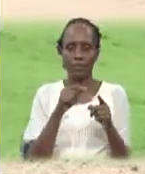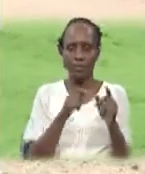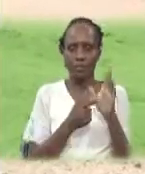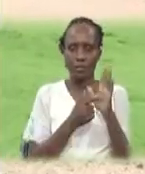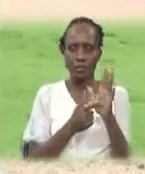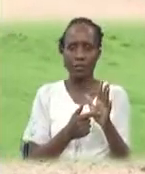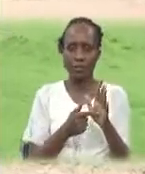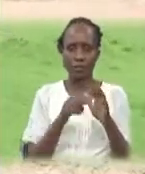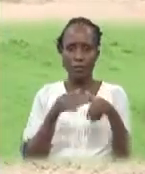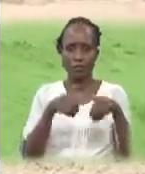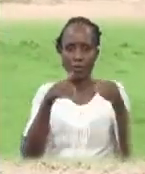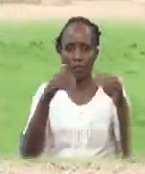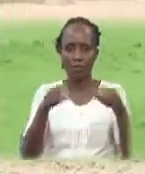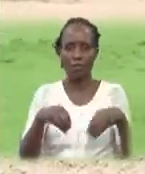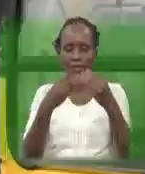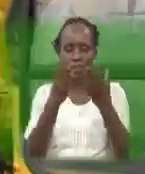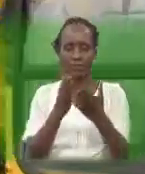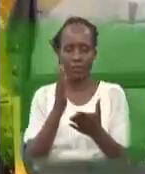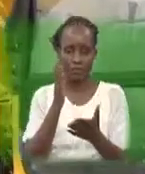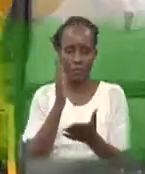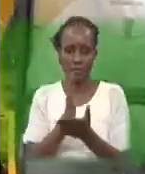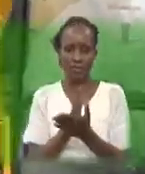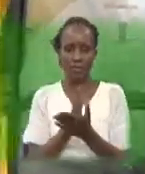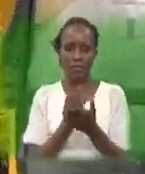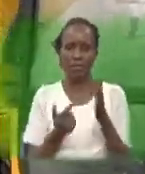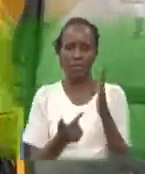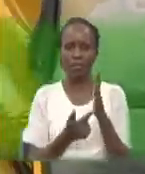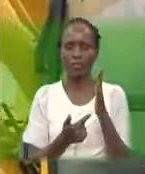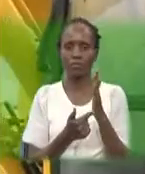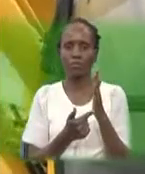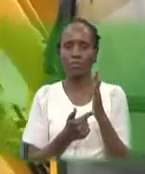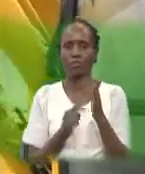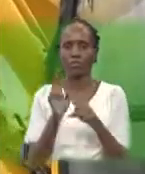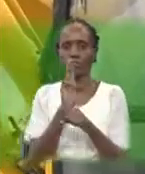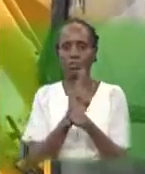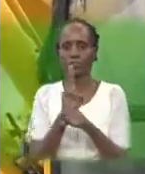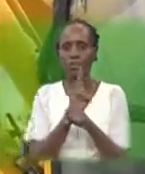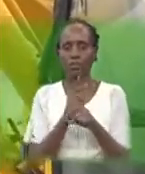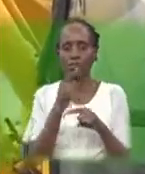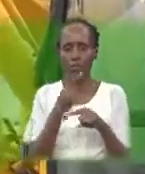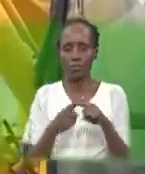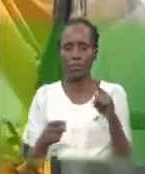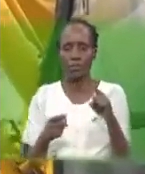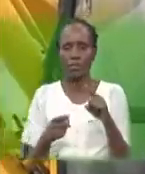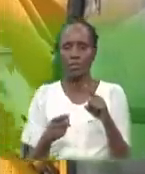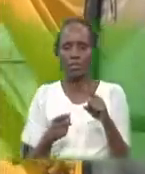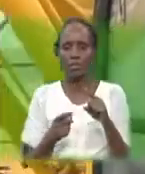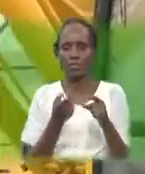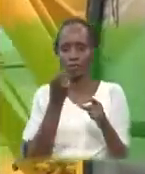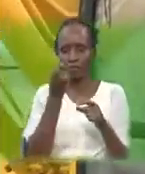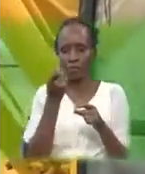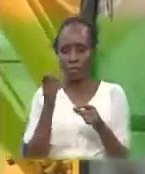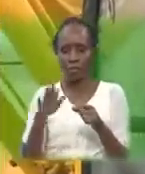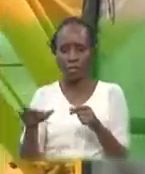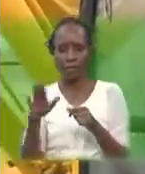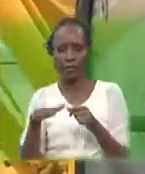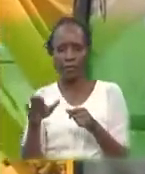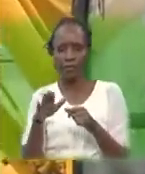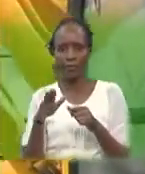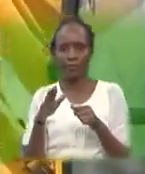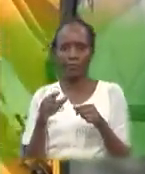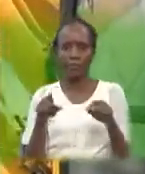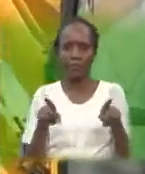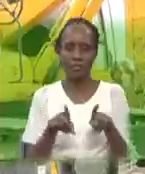The pilot farm will deploy the exact technology to be employed, but in a comparatively micro